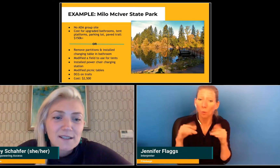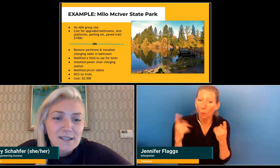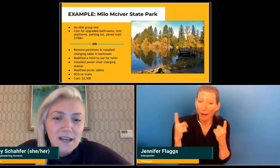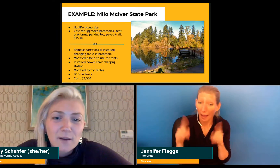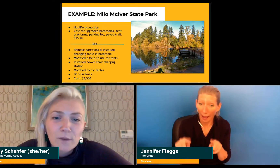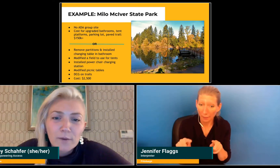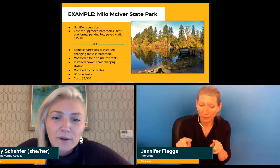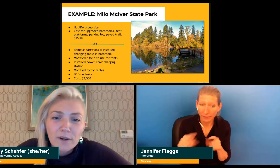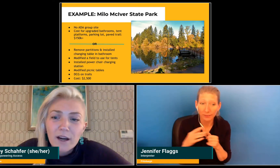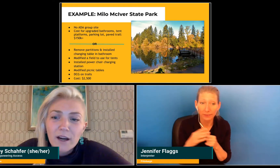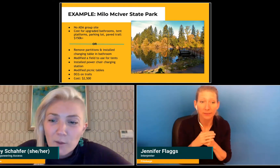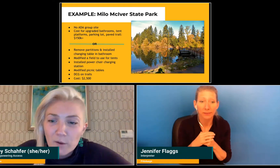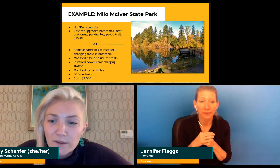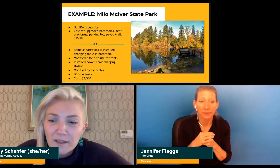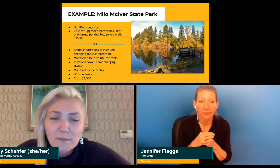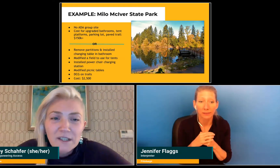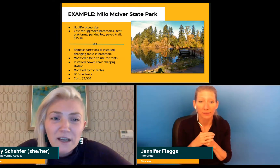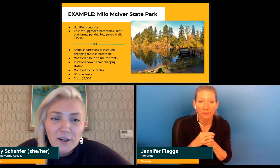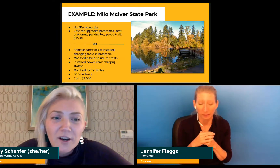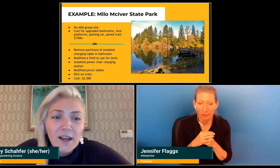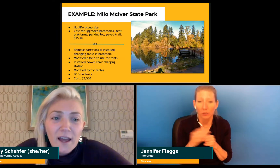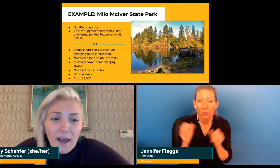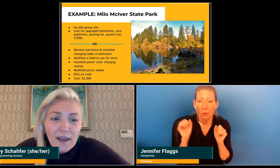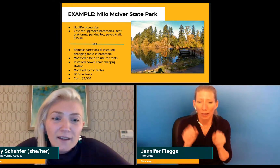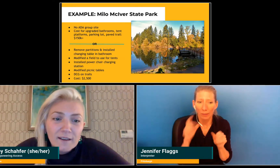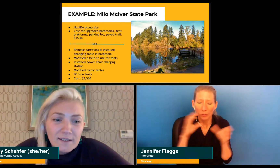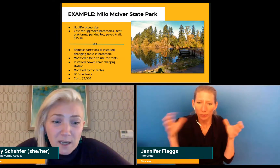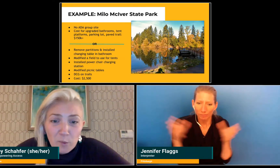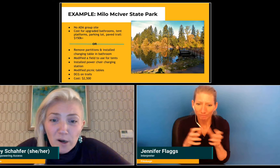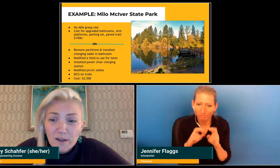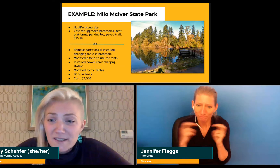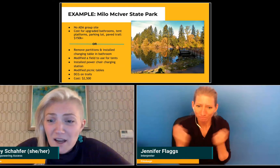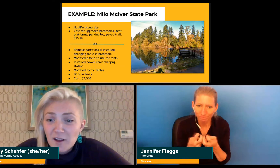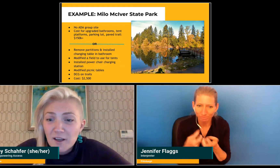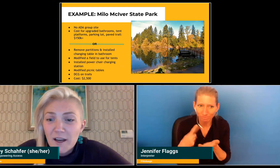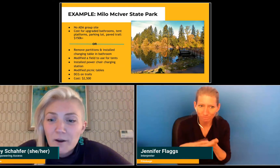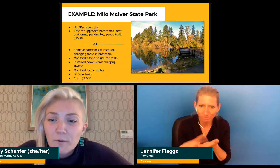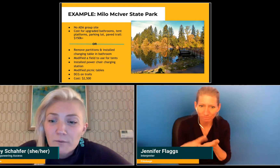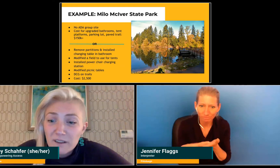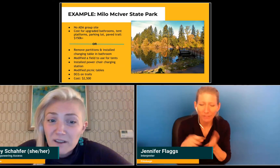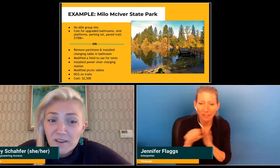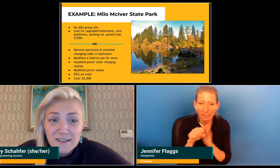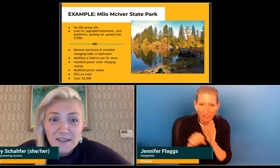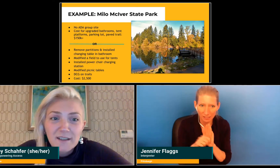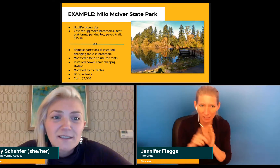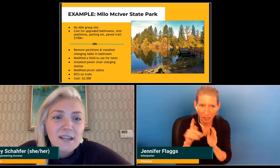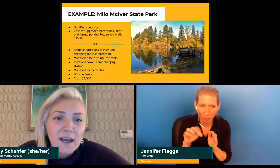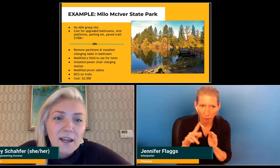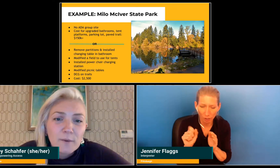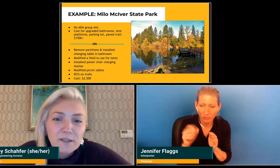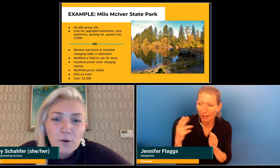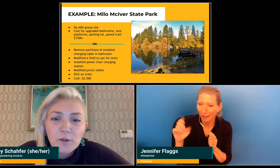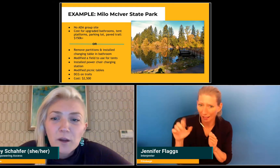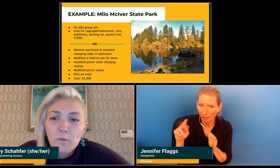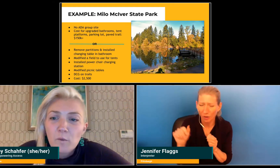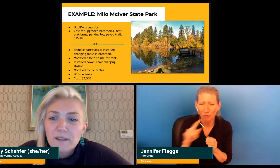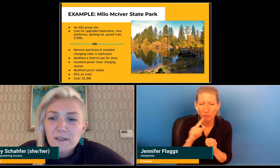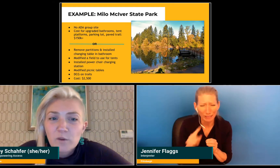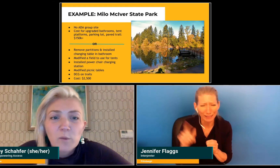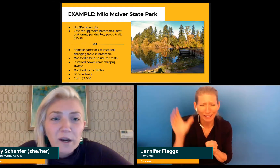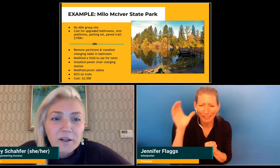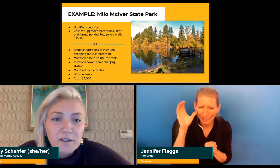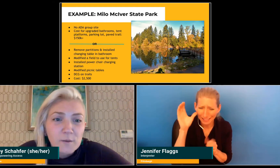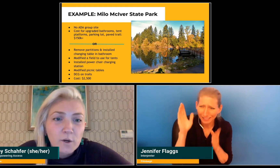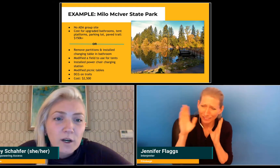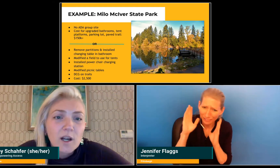this is that we were able to come together, and state parks and Helena really listened, and we told them what